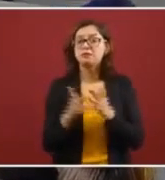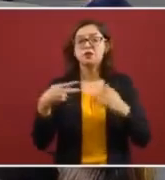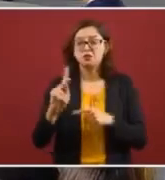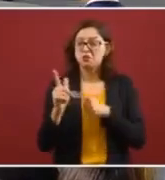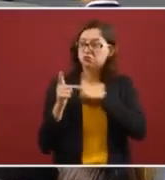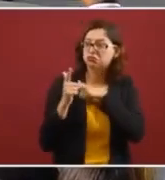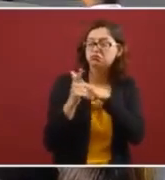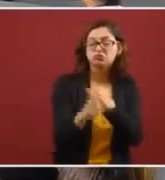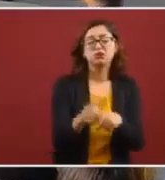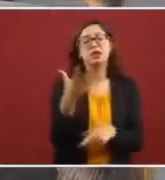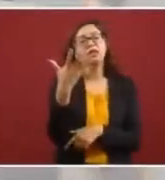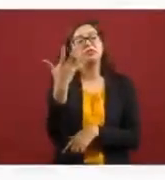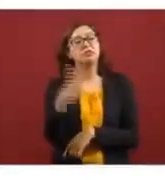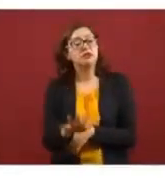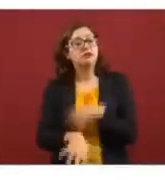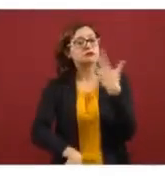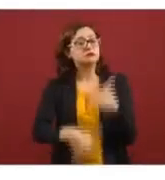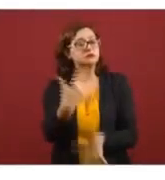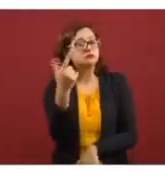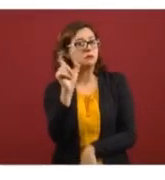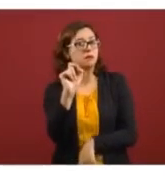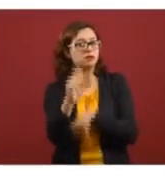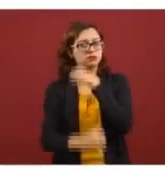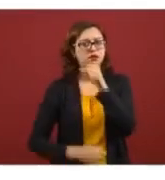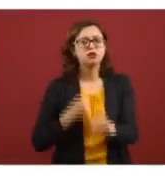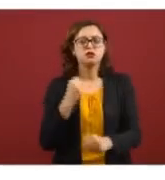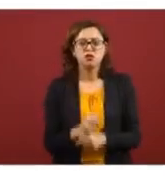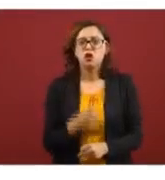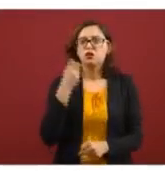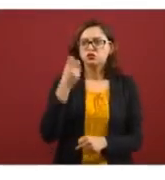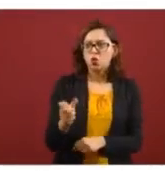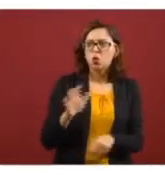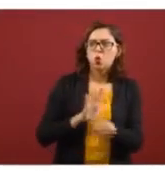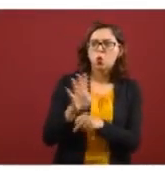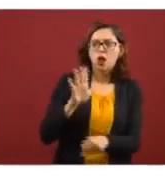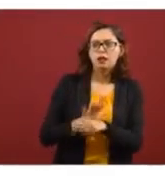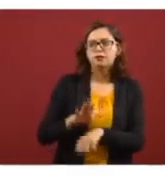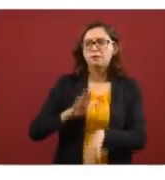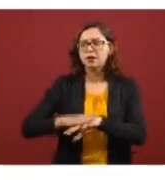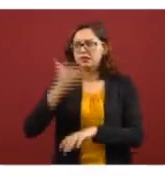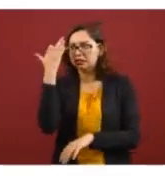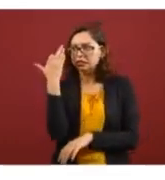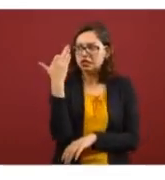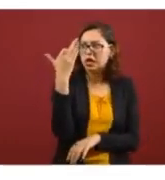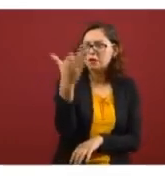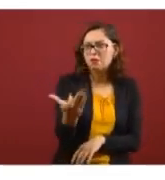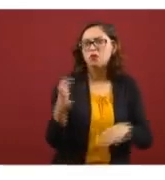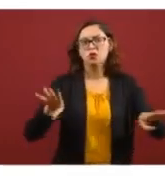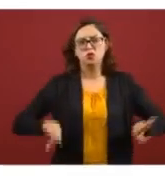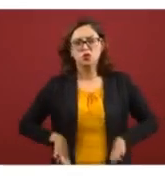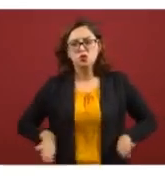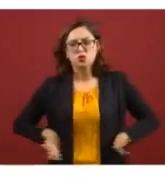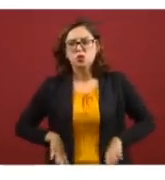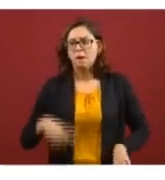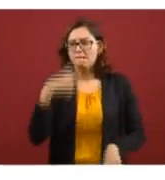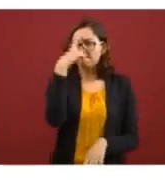years. And we're going to start with the ones with the most seniority.